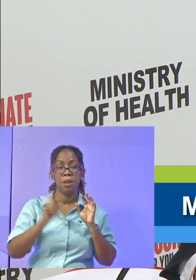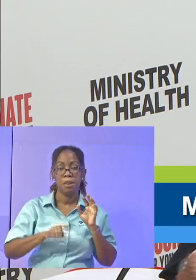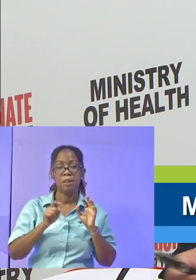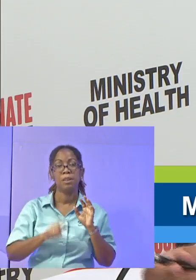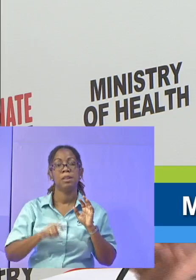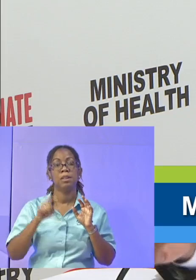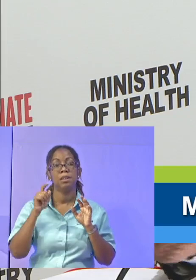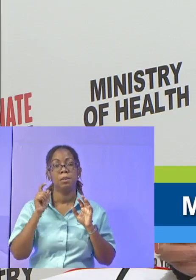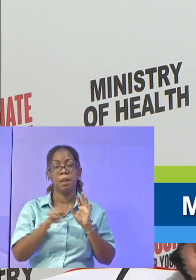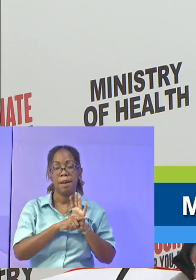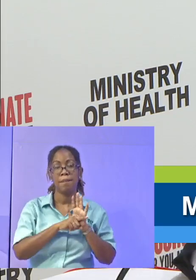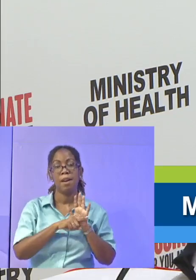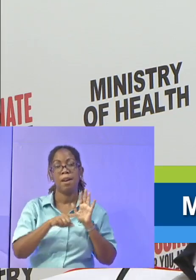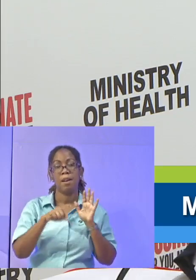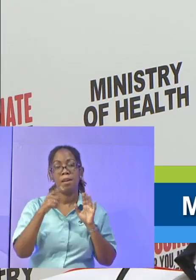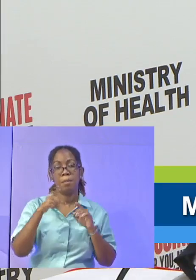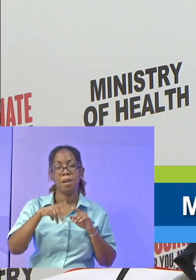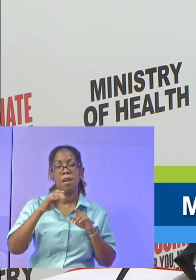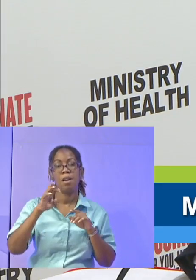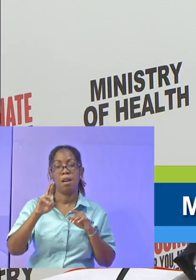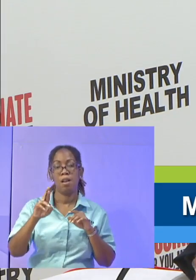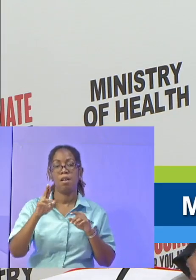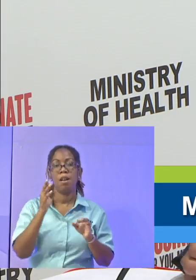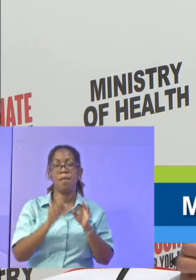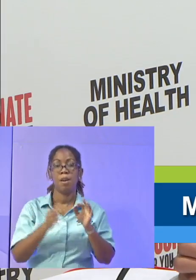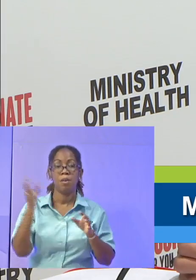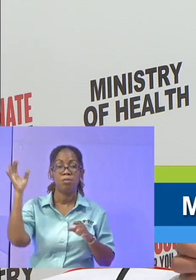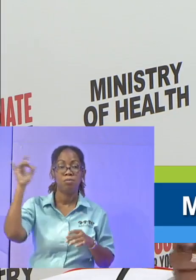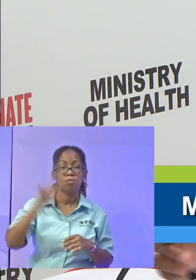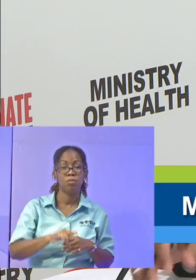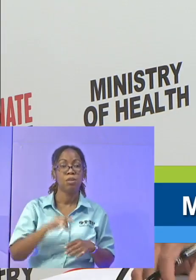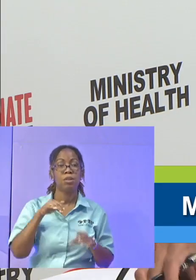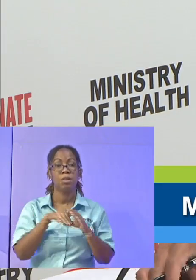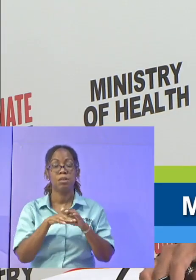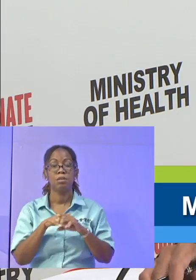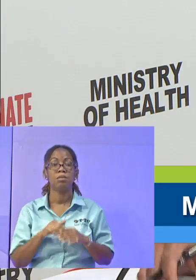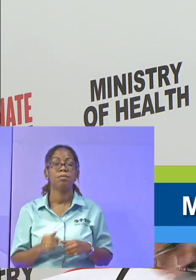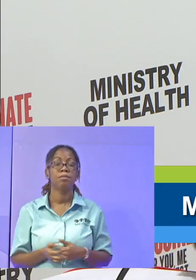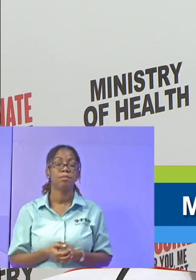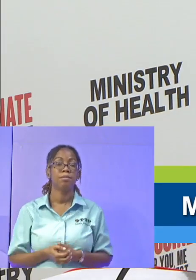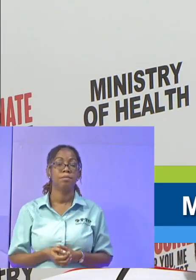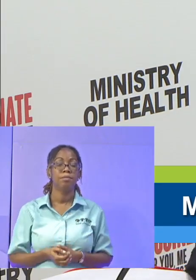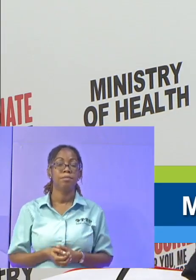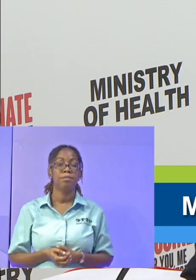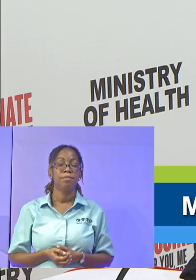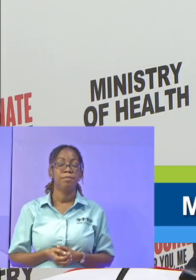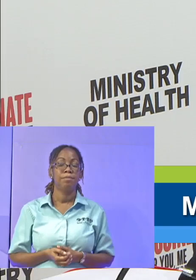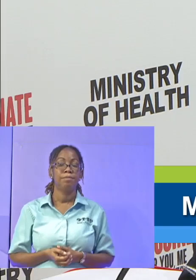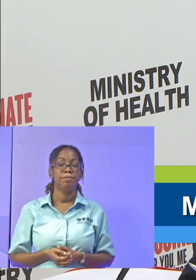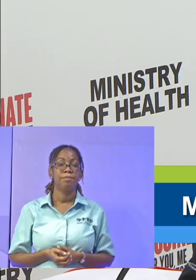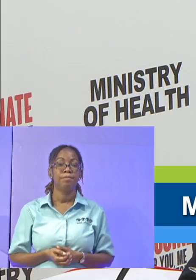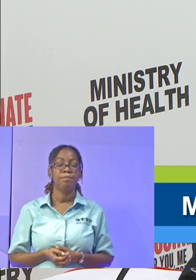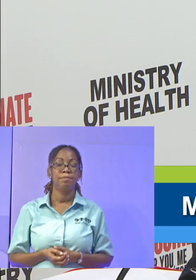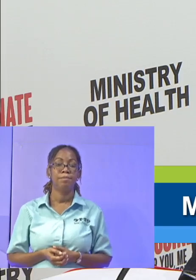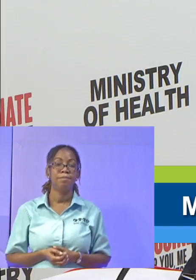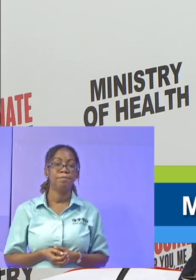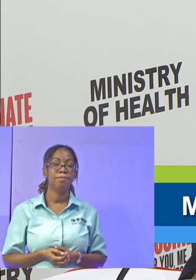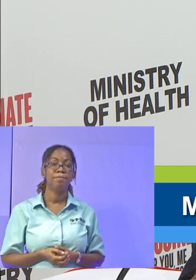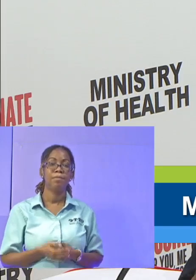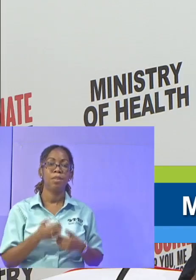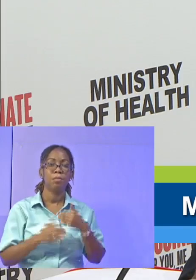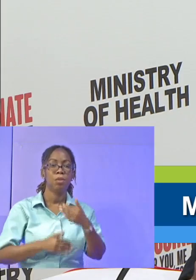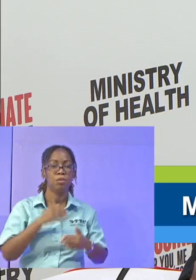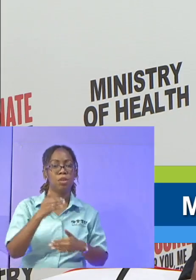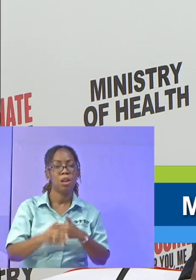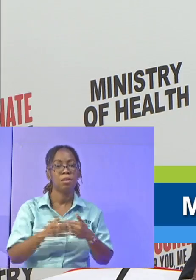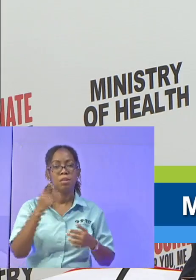required. As it relates to your second question, I think it's more than one question in there, but generally speaking, the process for Food and